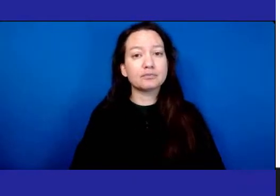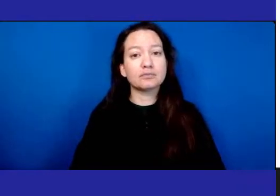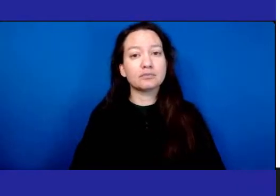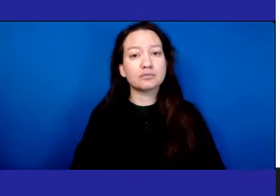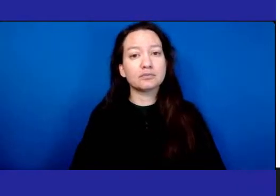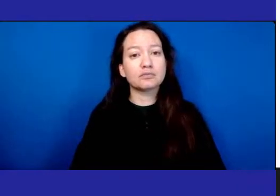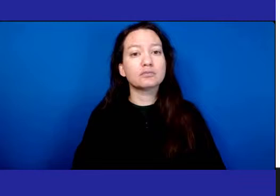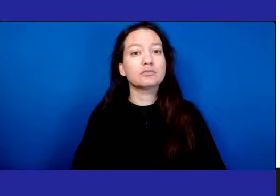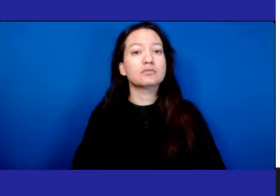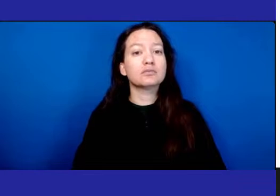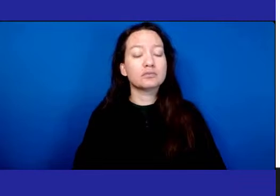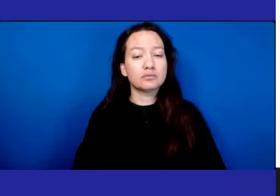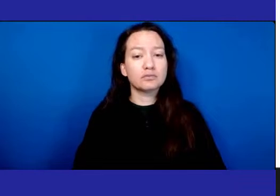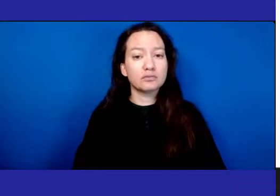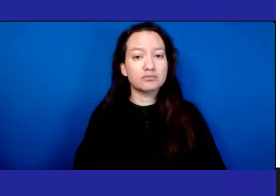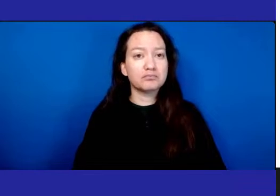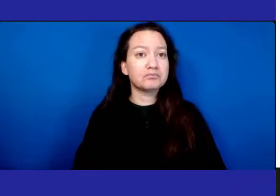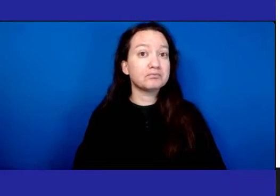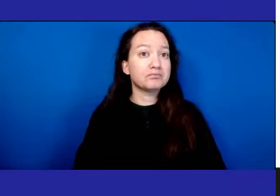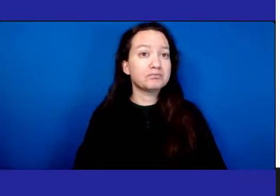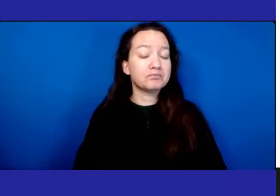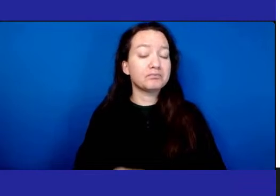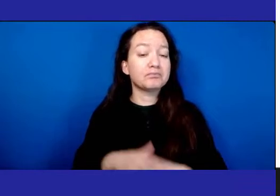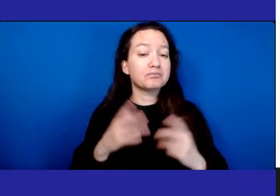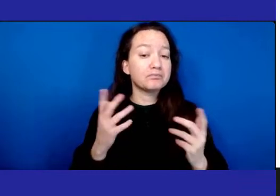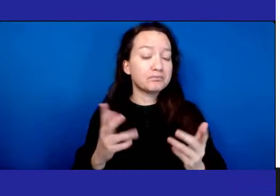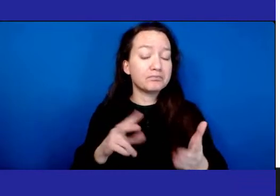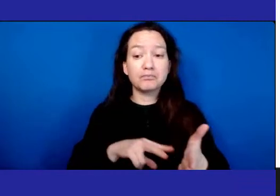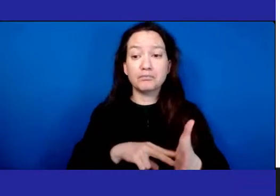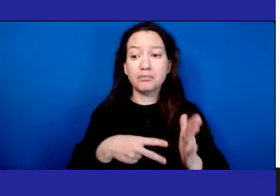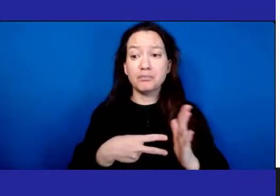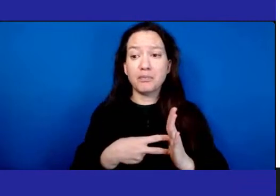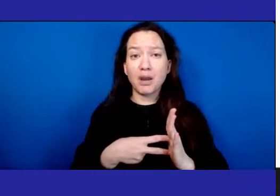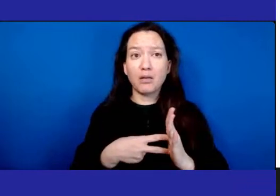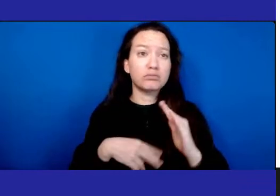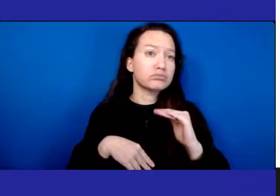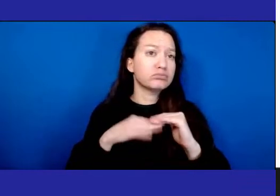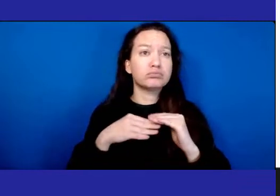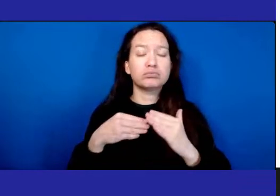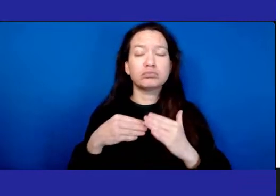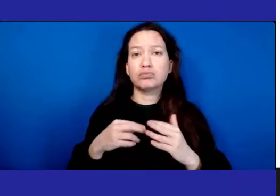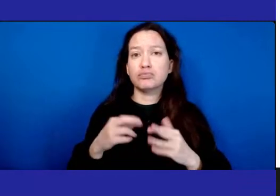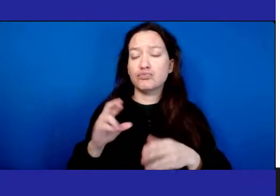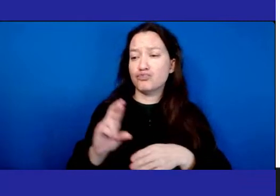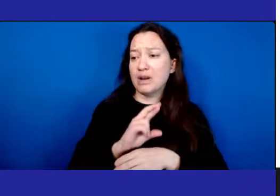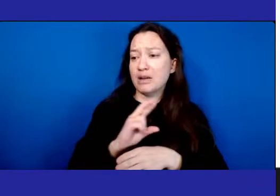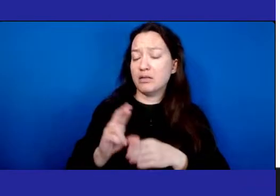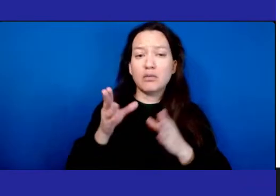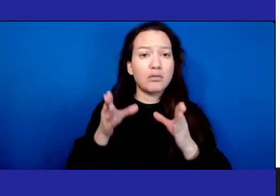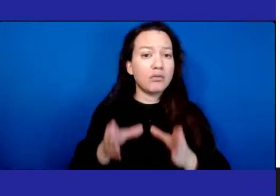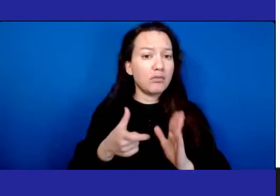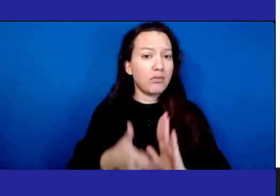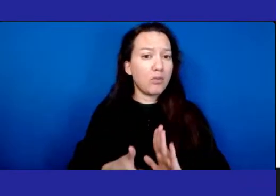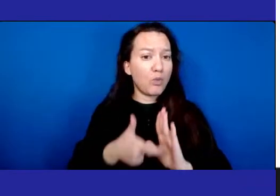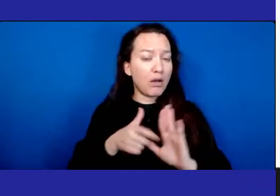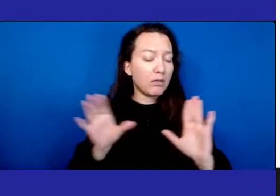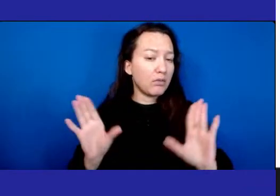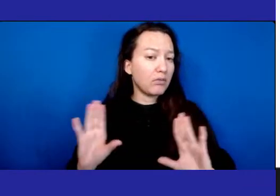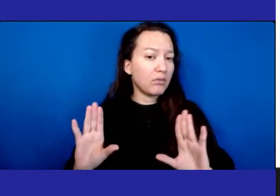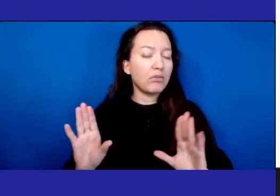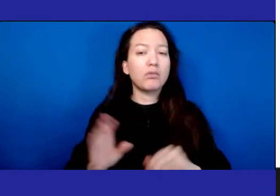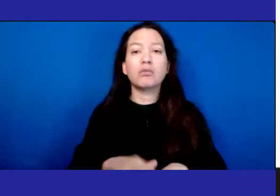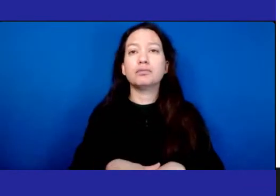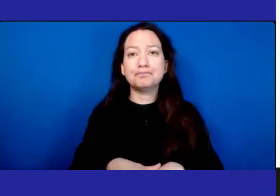So this does not mean that it's a maximum of residents that hospital can have, but rather it